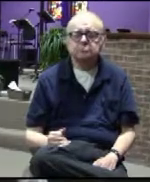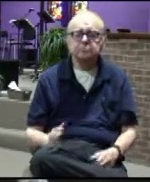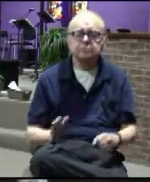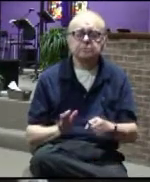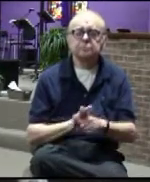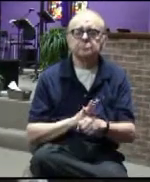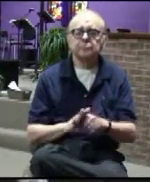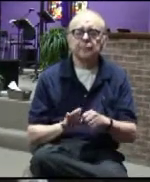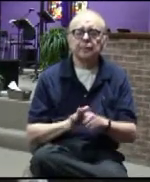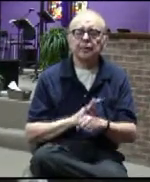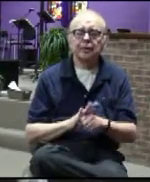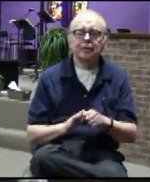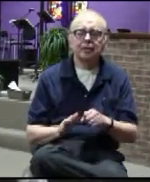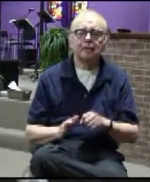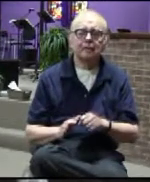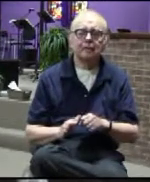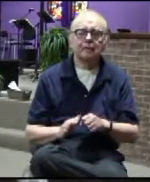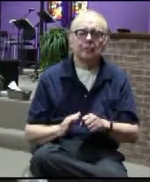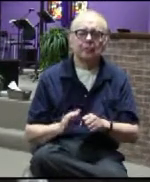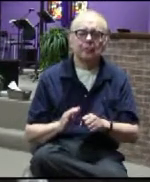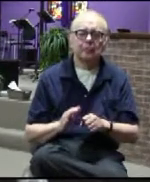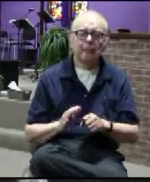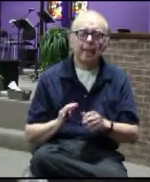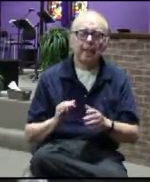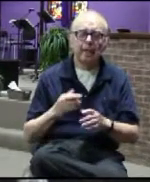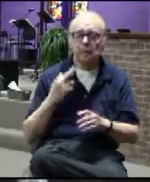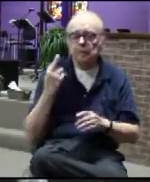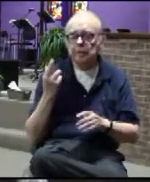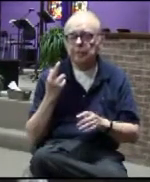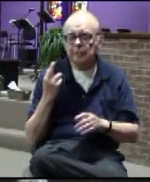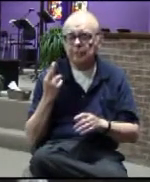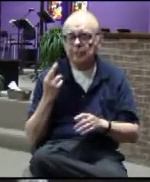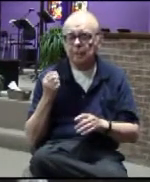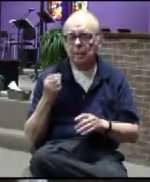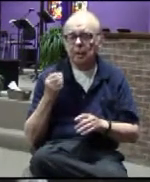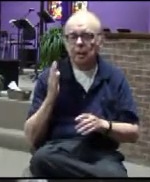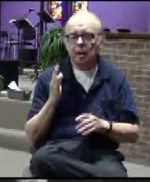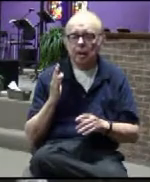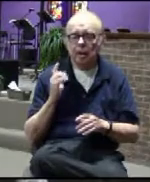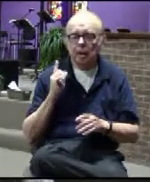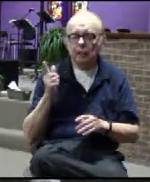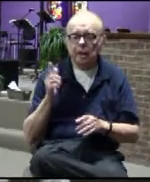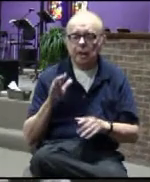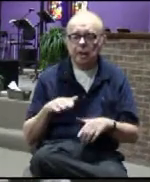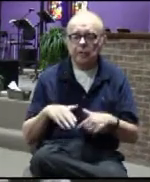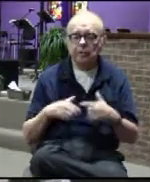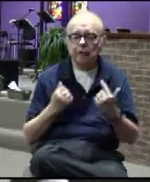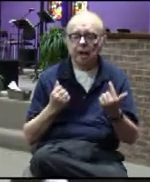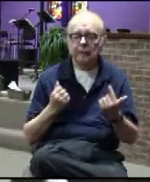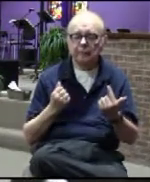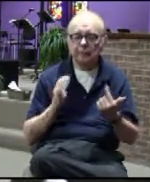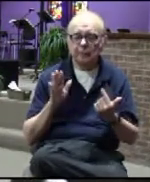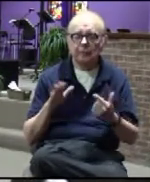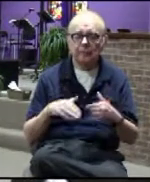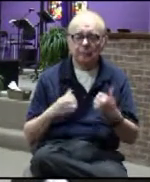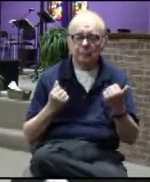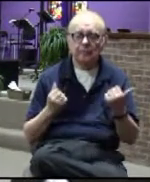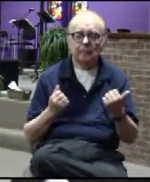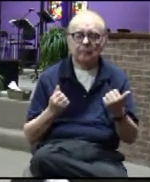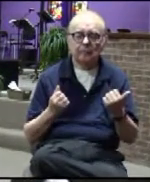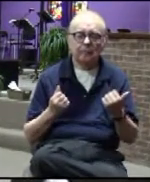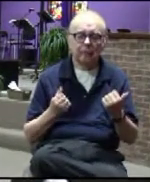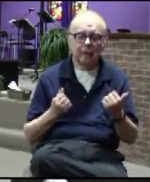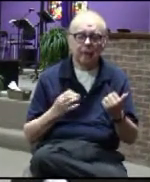fulfilling the purpose of God in your life and